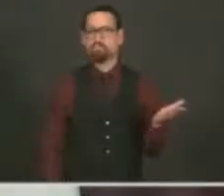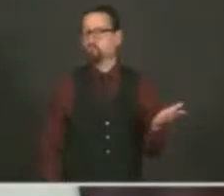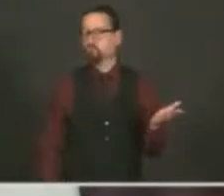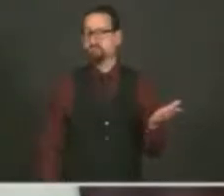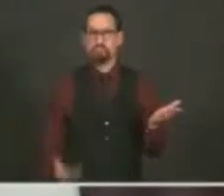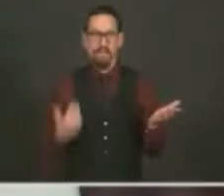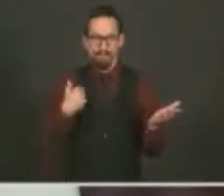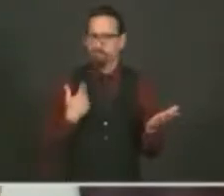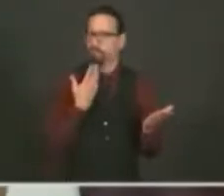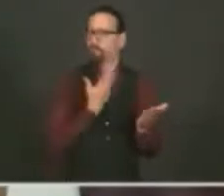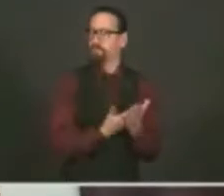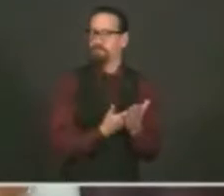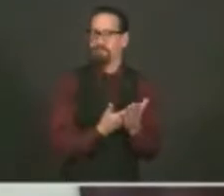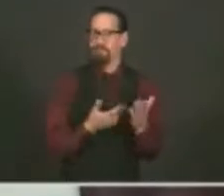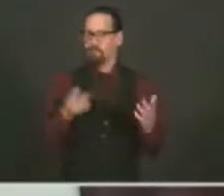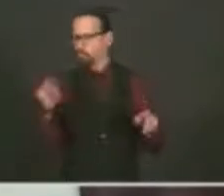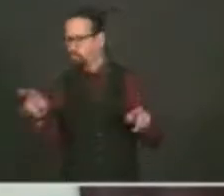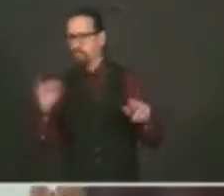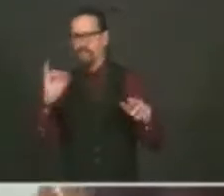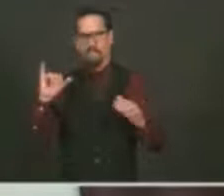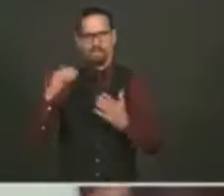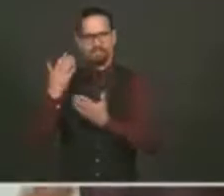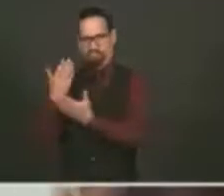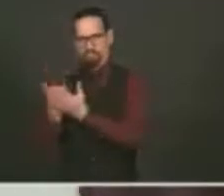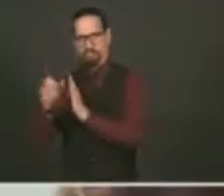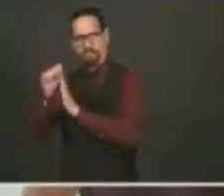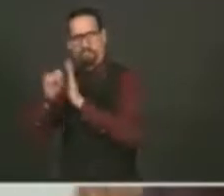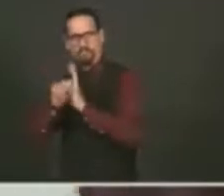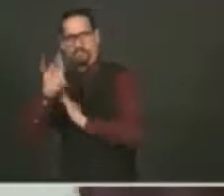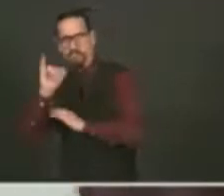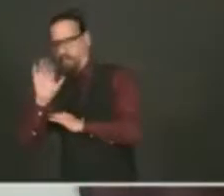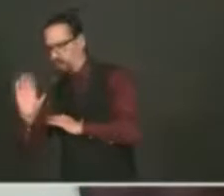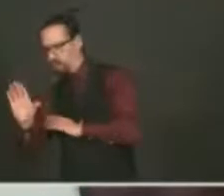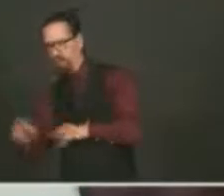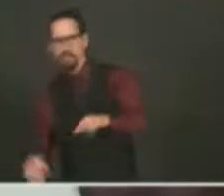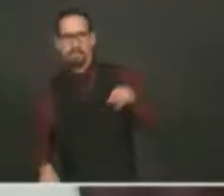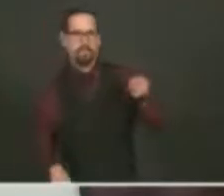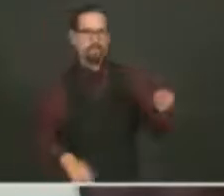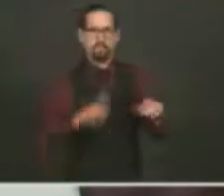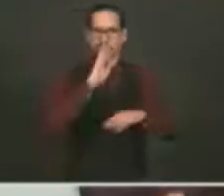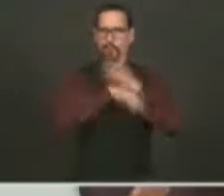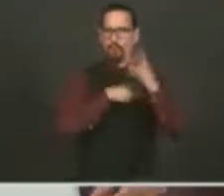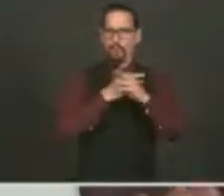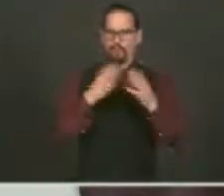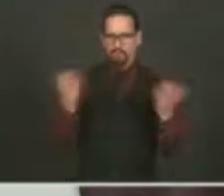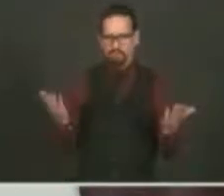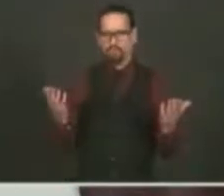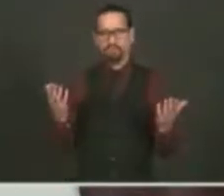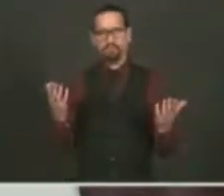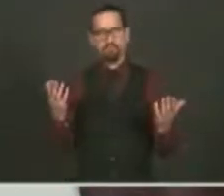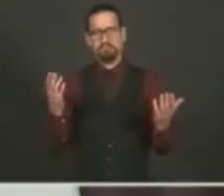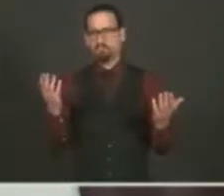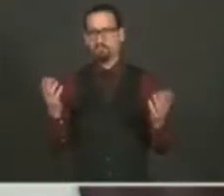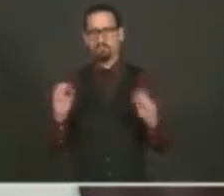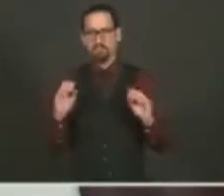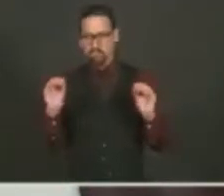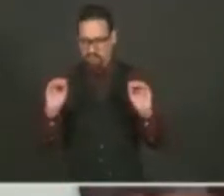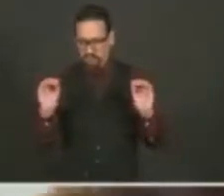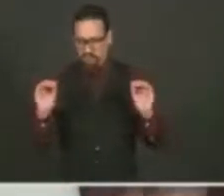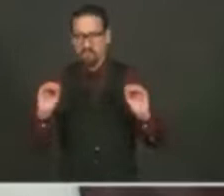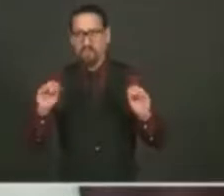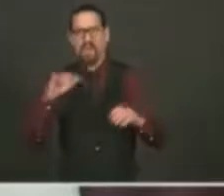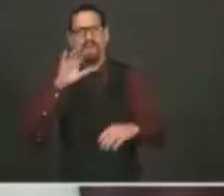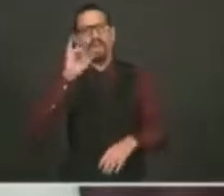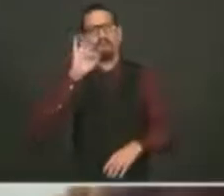weigh that against the fact that children could be irreparably harmed, although these things are really tough